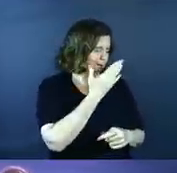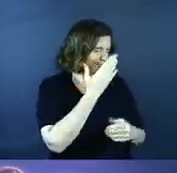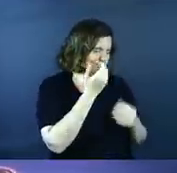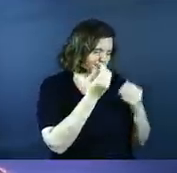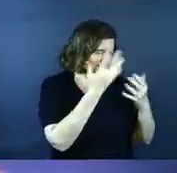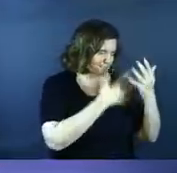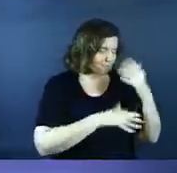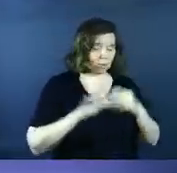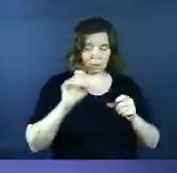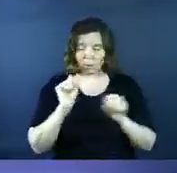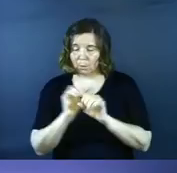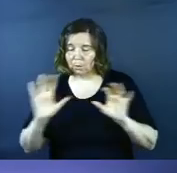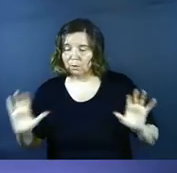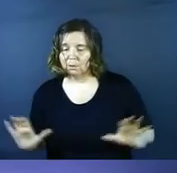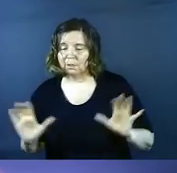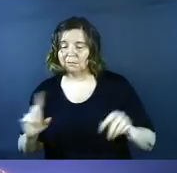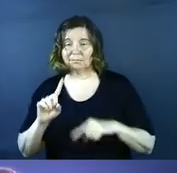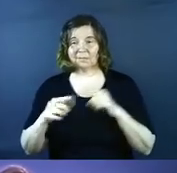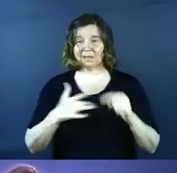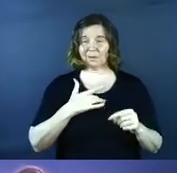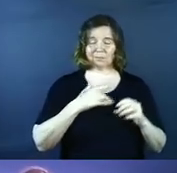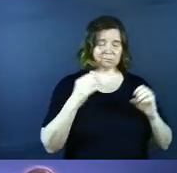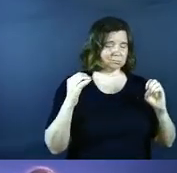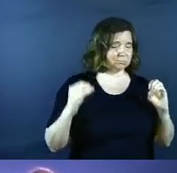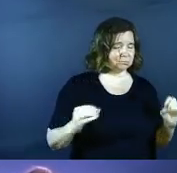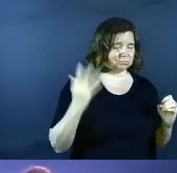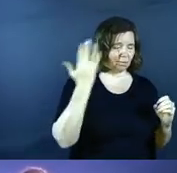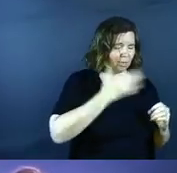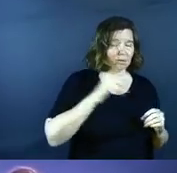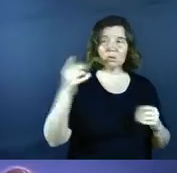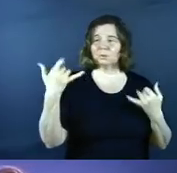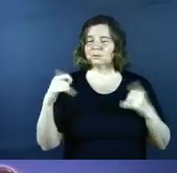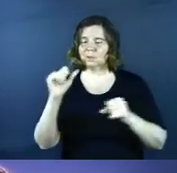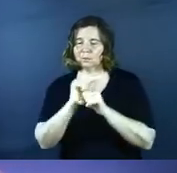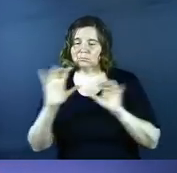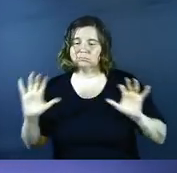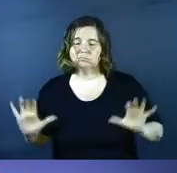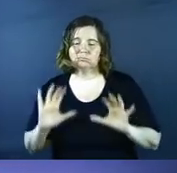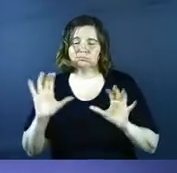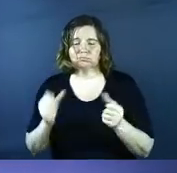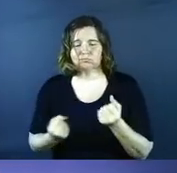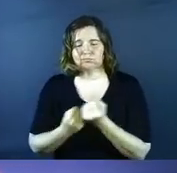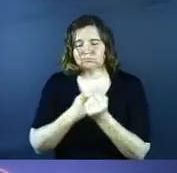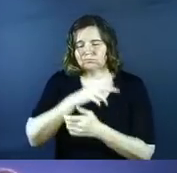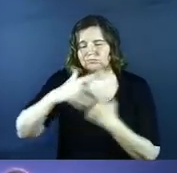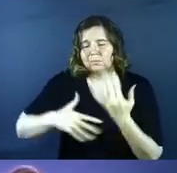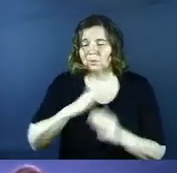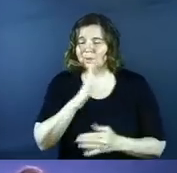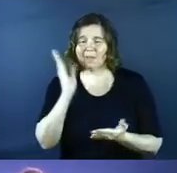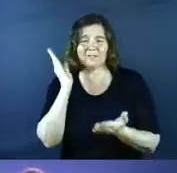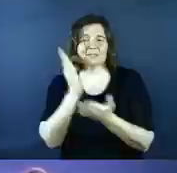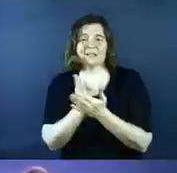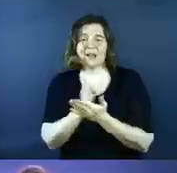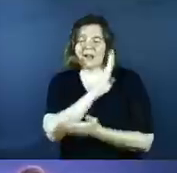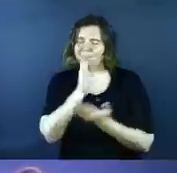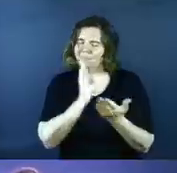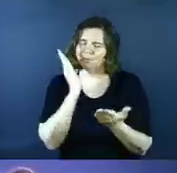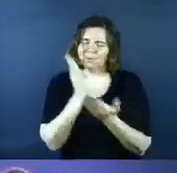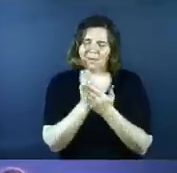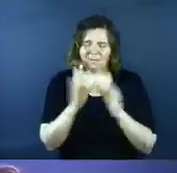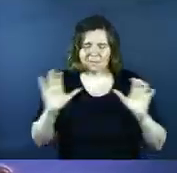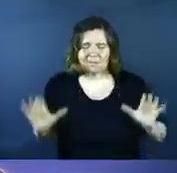even when I don't see it, you're working. Even when I don't see it, you're working.